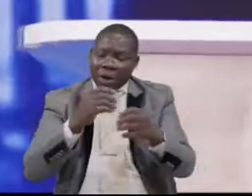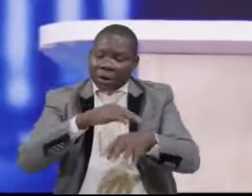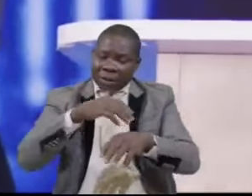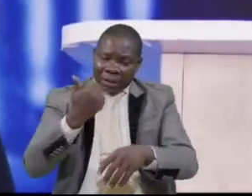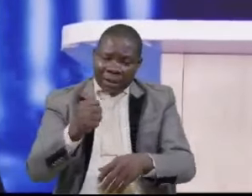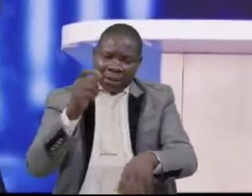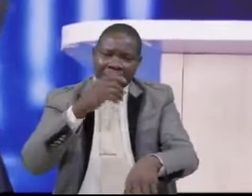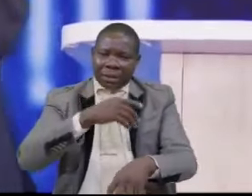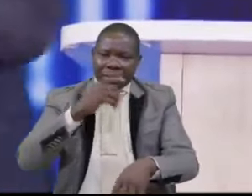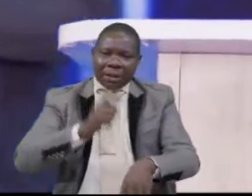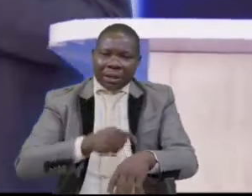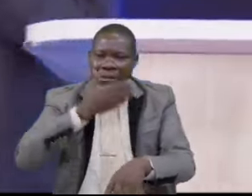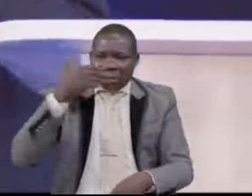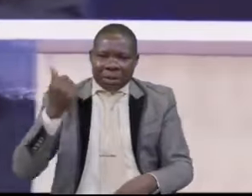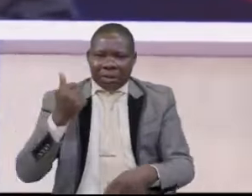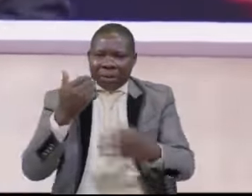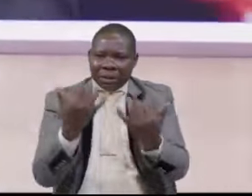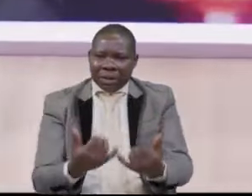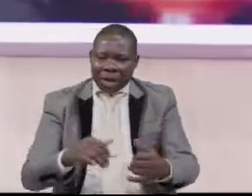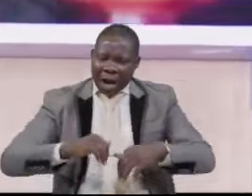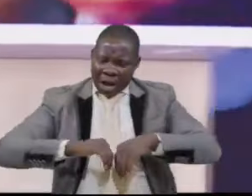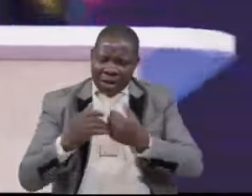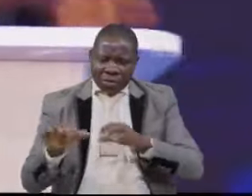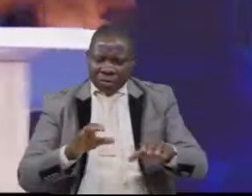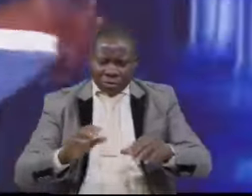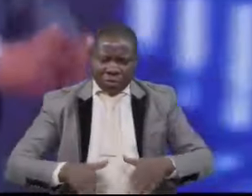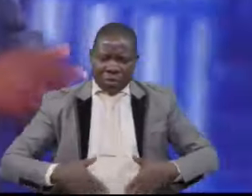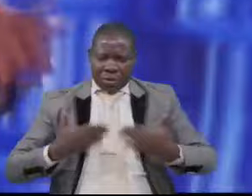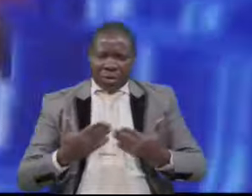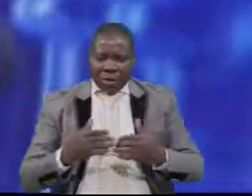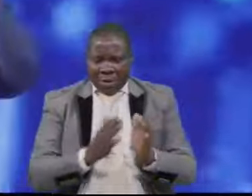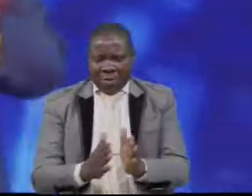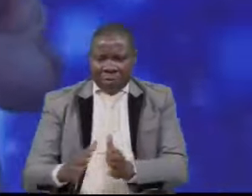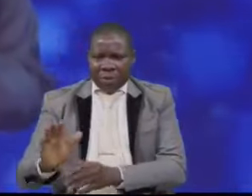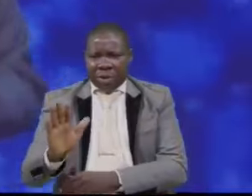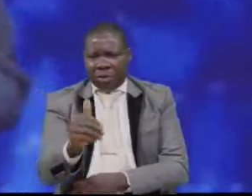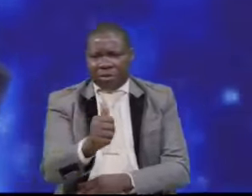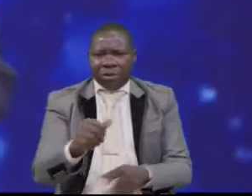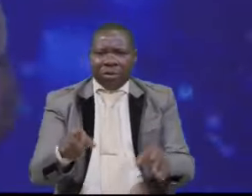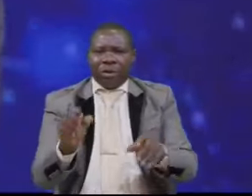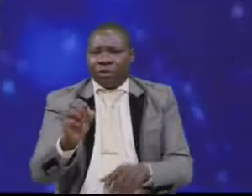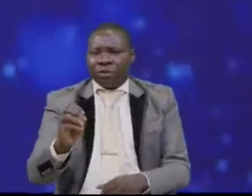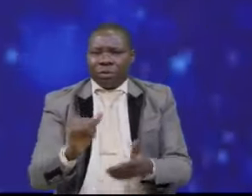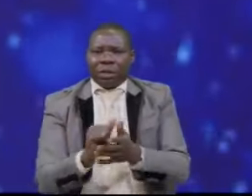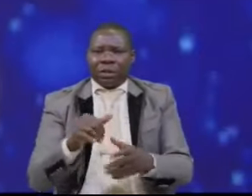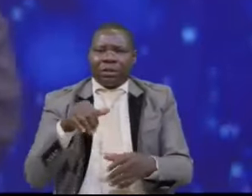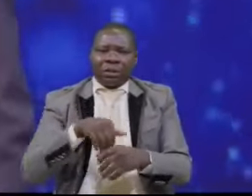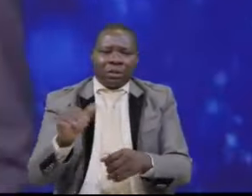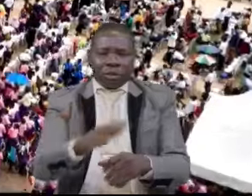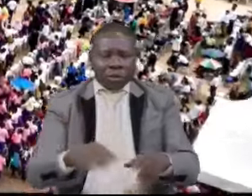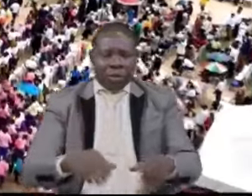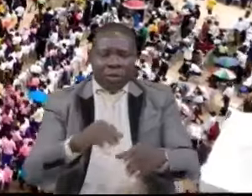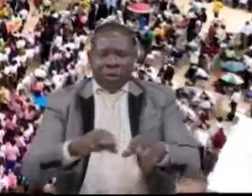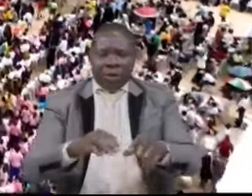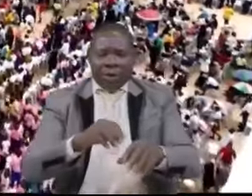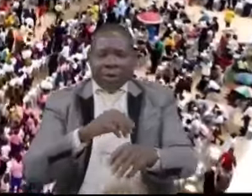do? How do you live? How do you prepare yourself so that in your field, or maybe any other field